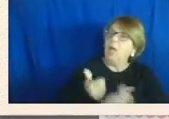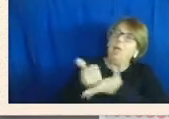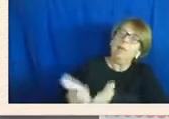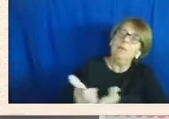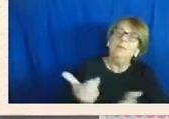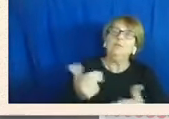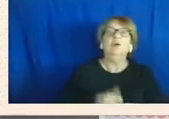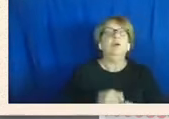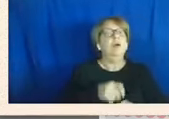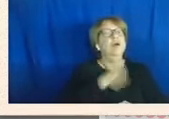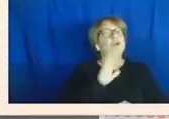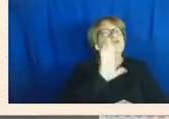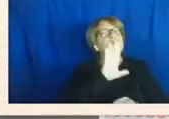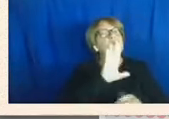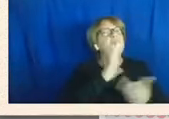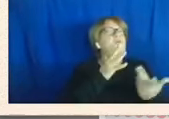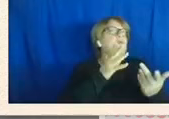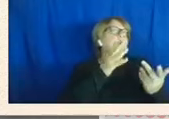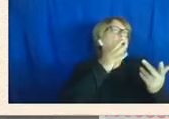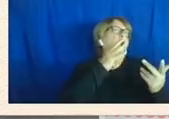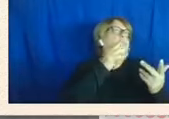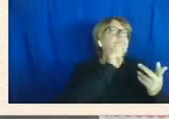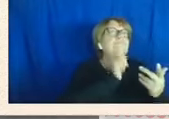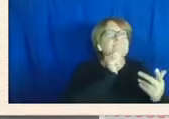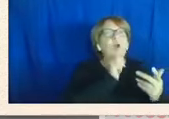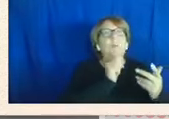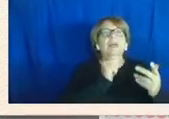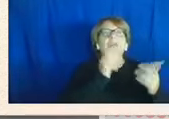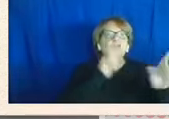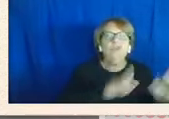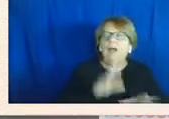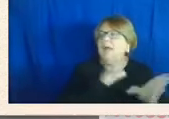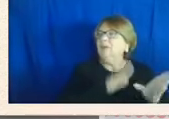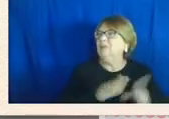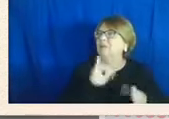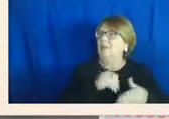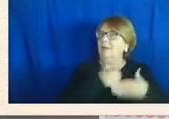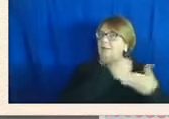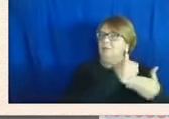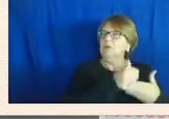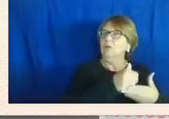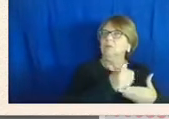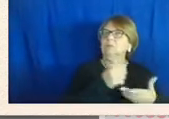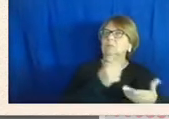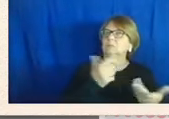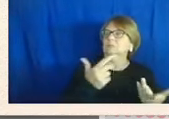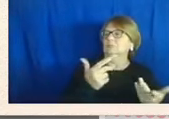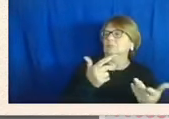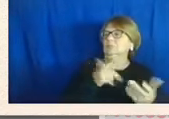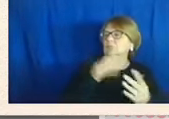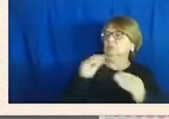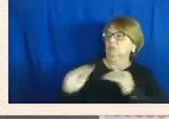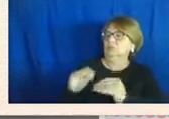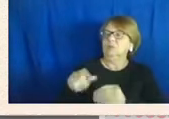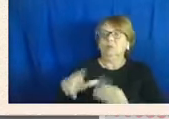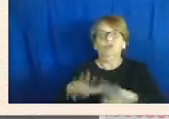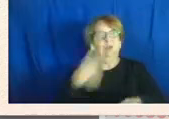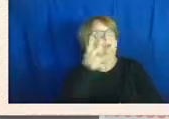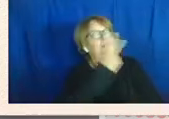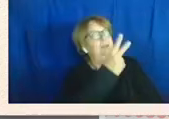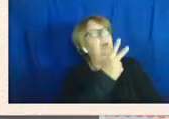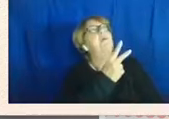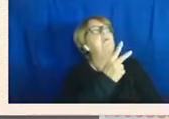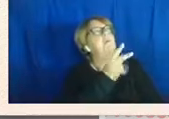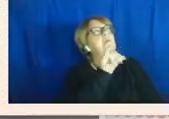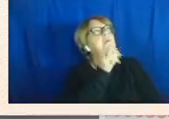your child seeing you actually doing them, not just talking about them, your child may be more likely to repeat such behaviors in the future. We're going to